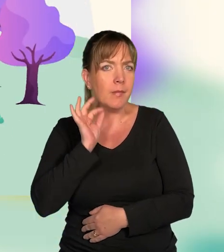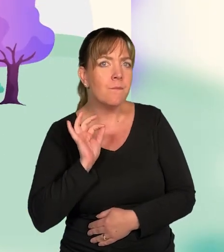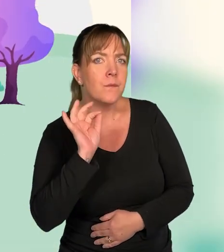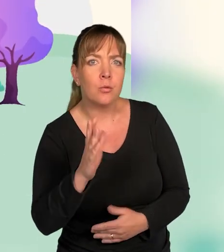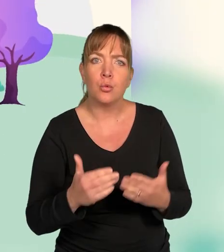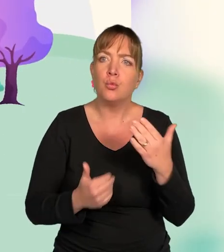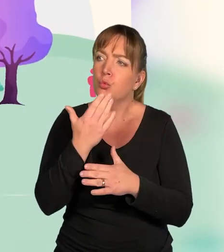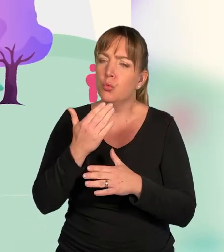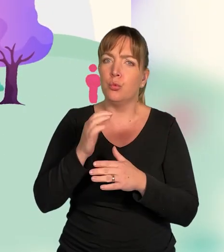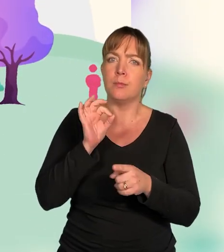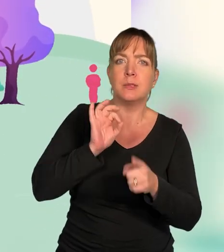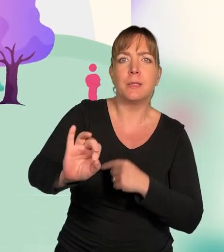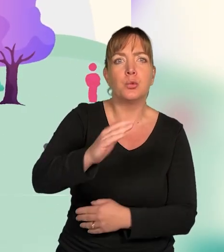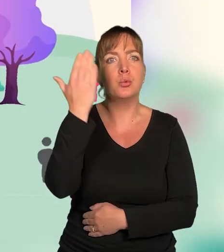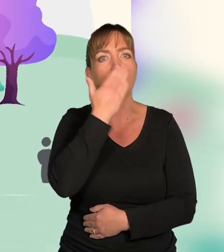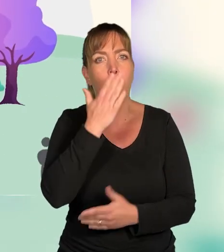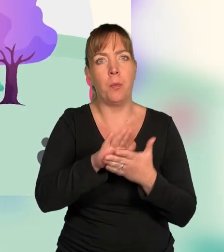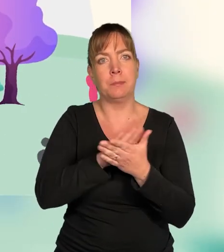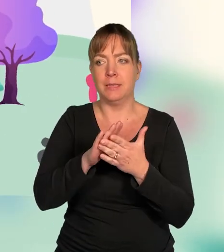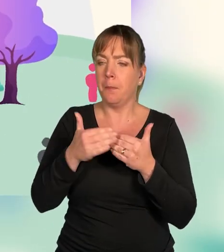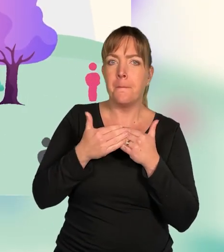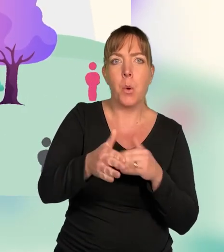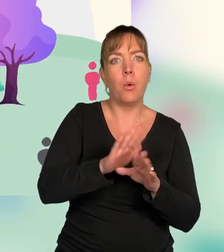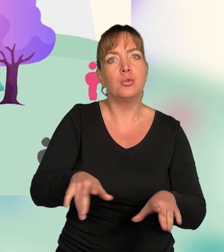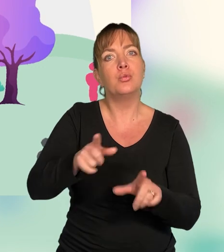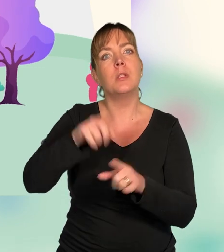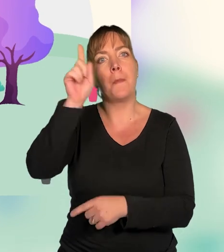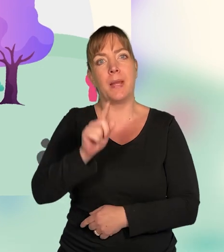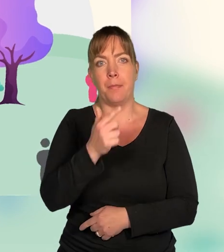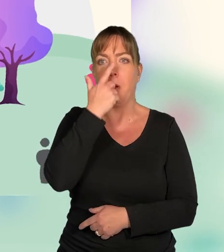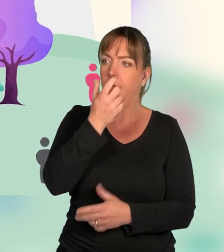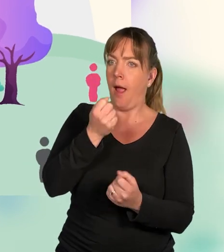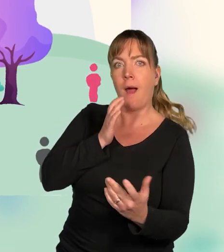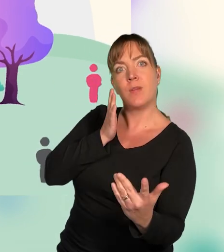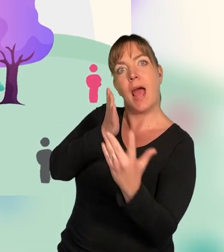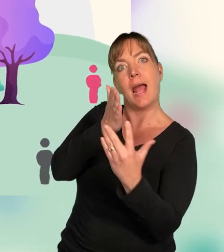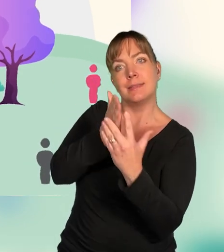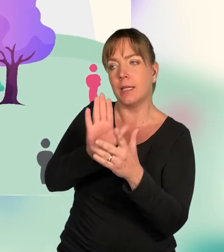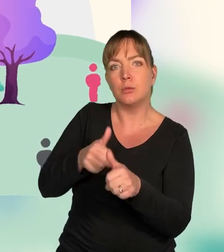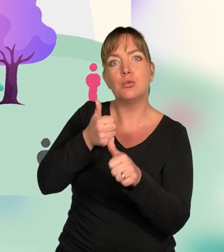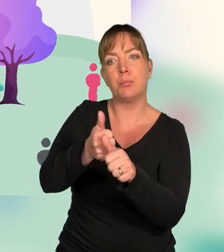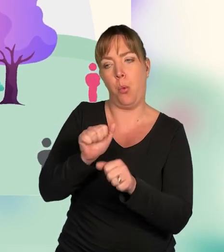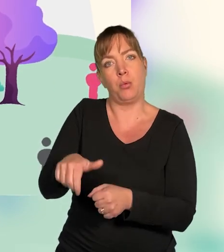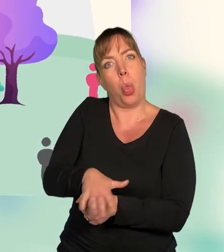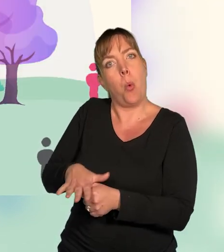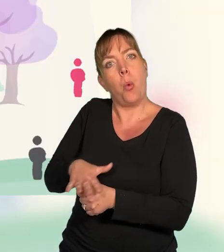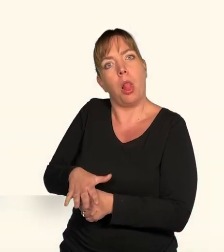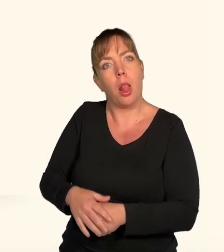Investing in new special schools so more children and young people have timely access to support in their local area.